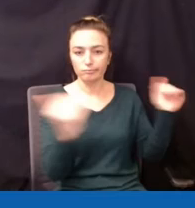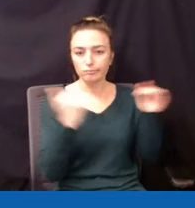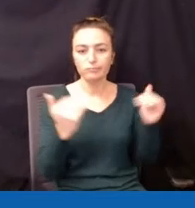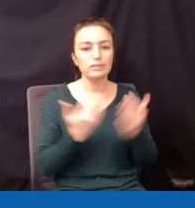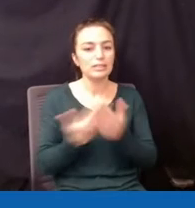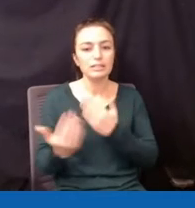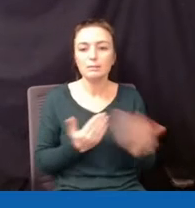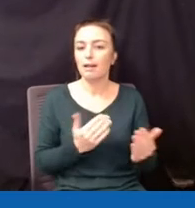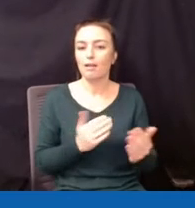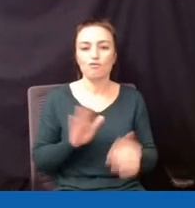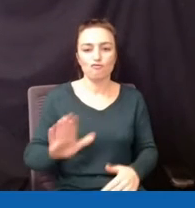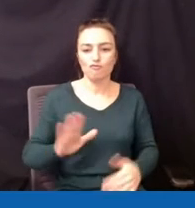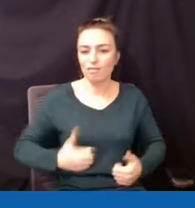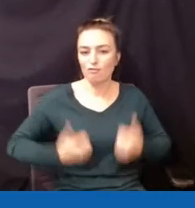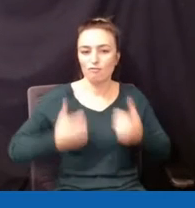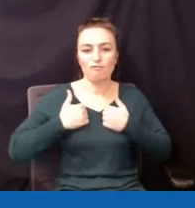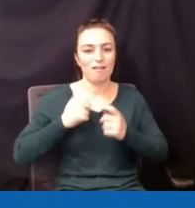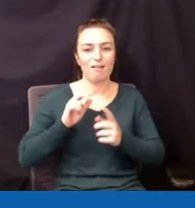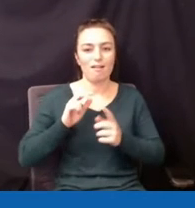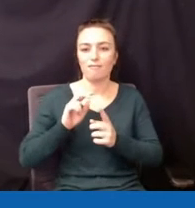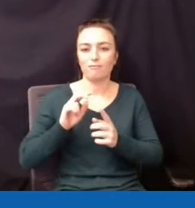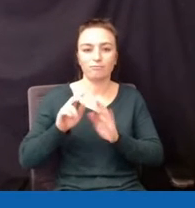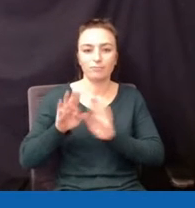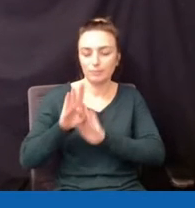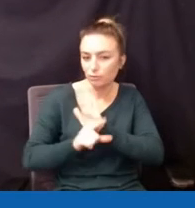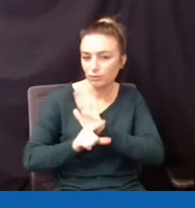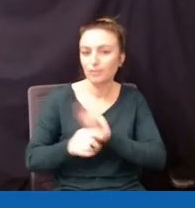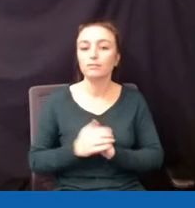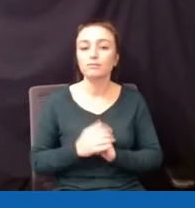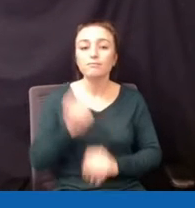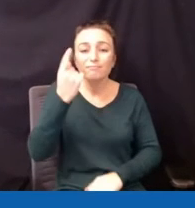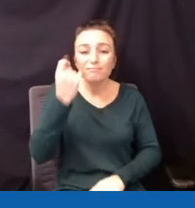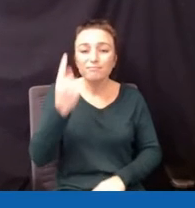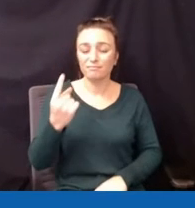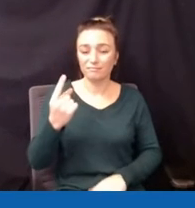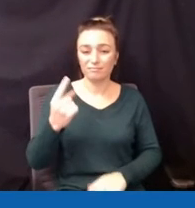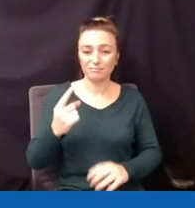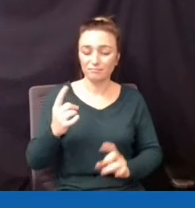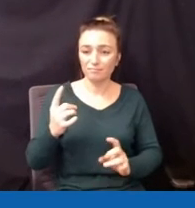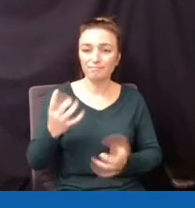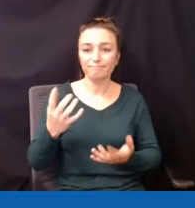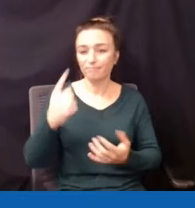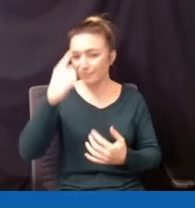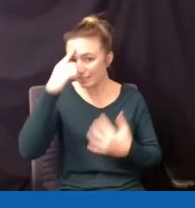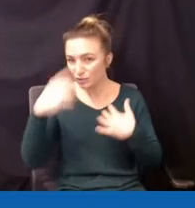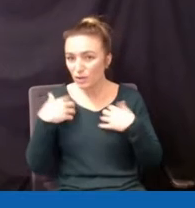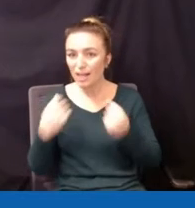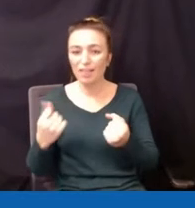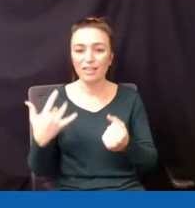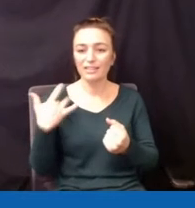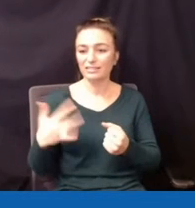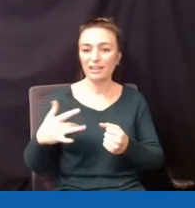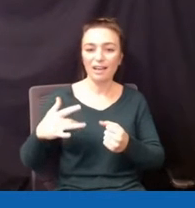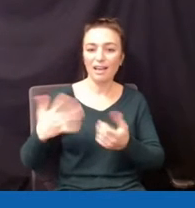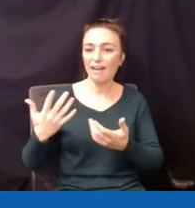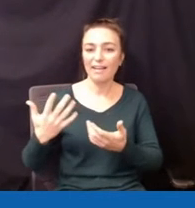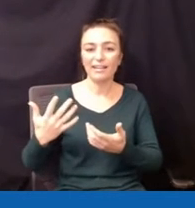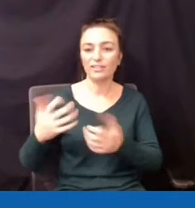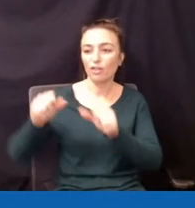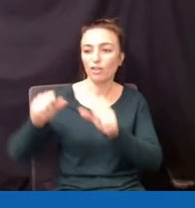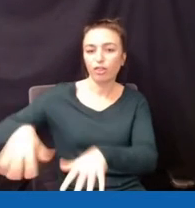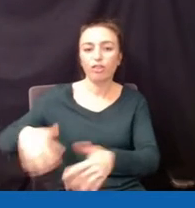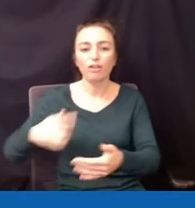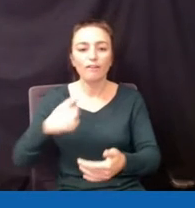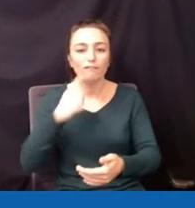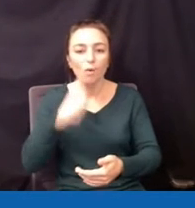In reality, Erica, poor mental health is disproportionately experienced by low-income communities, historically